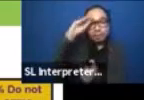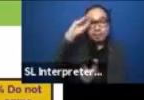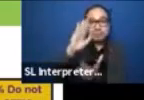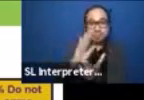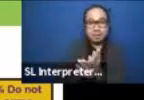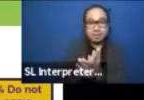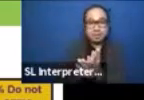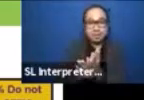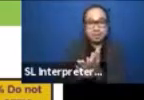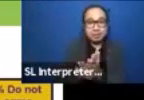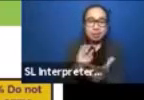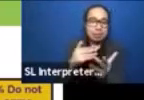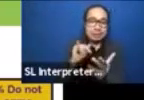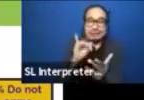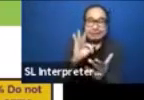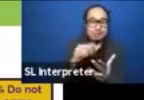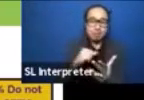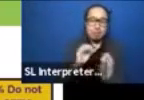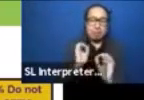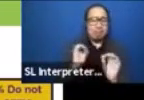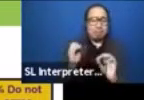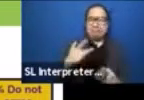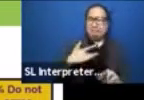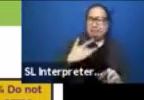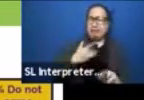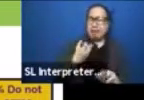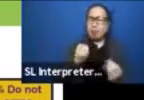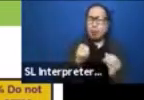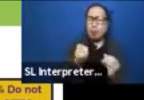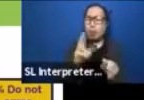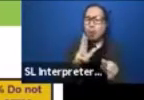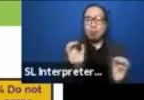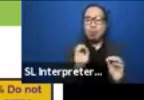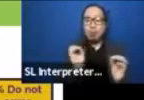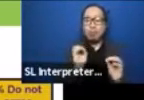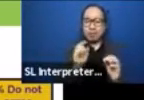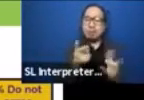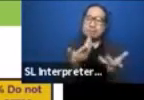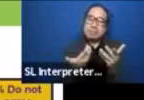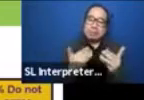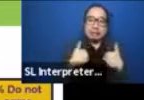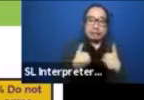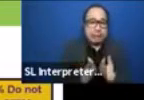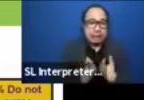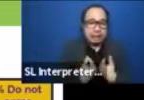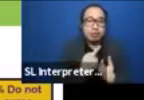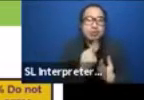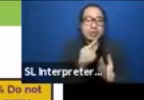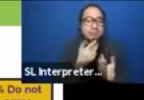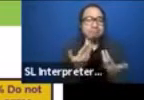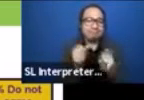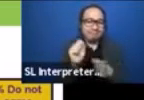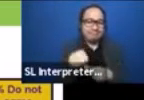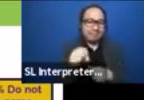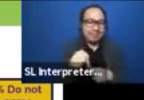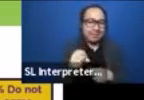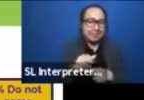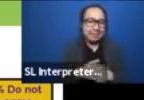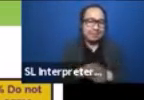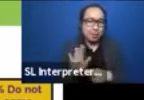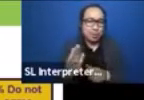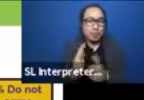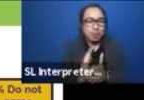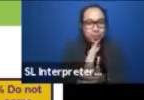not tired or not in a mood, around 39% said they said they do not agree basically. And then she